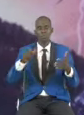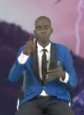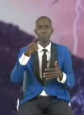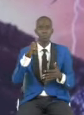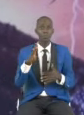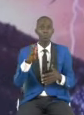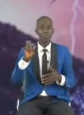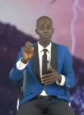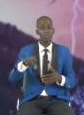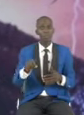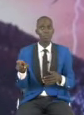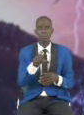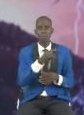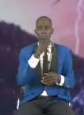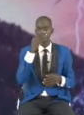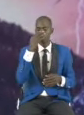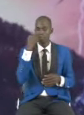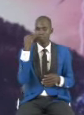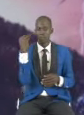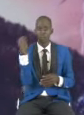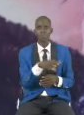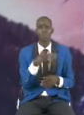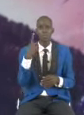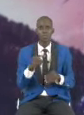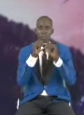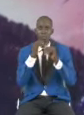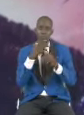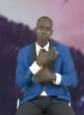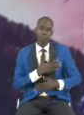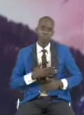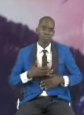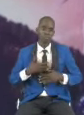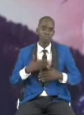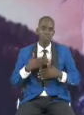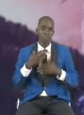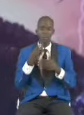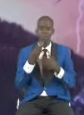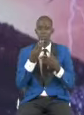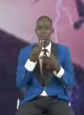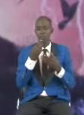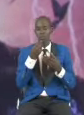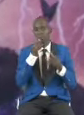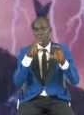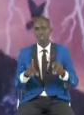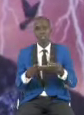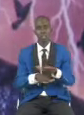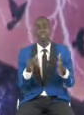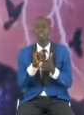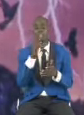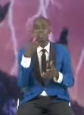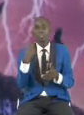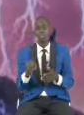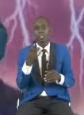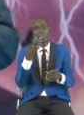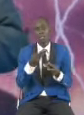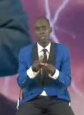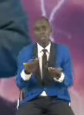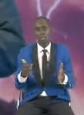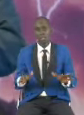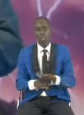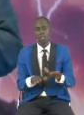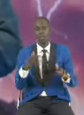despised the pleasant land. That's the land of promise. You will not despise the pleasant